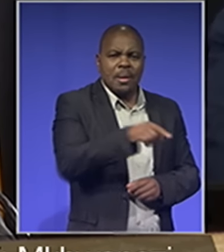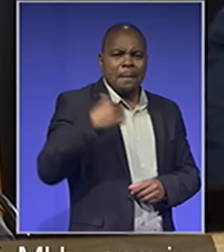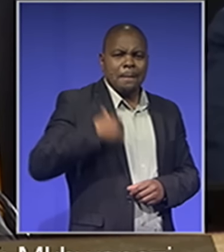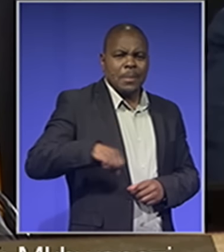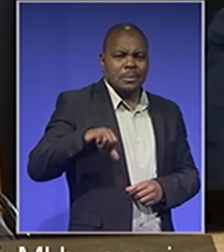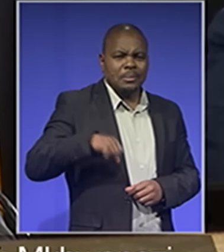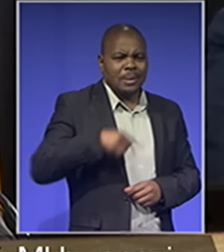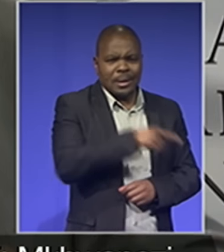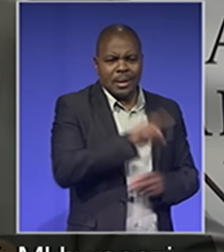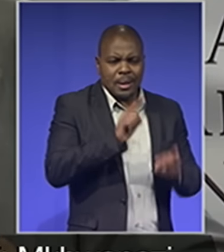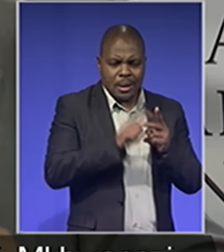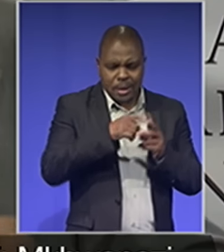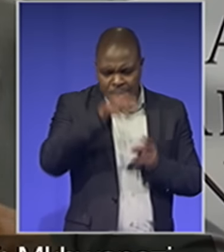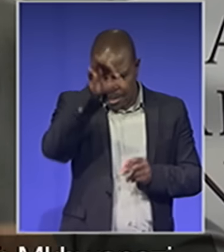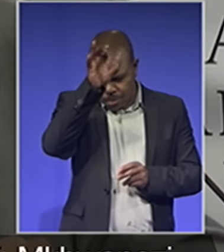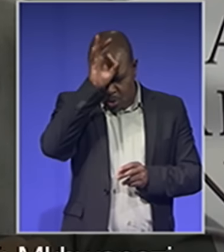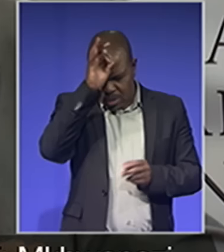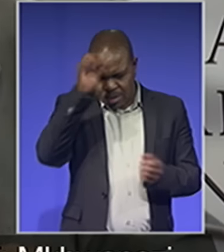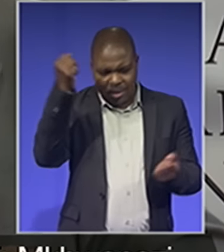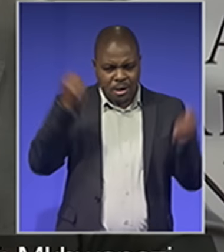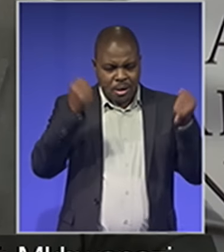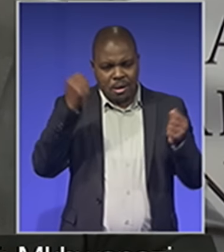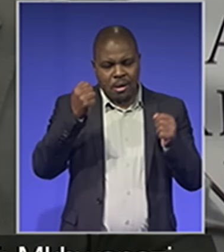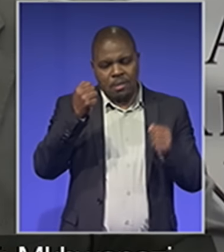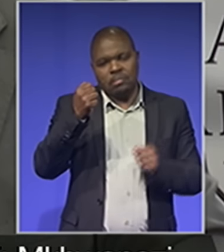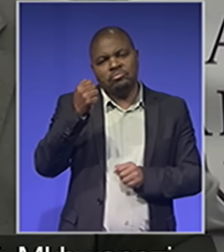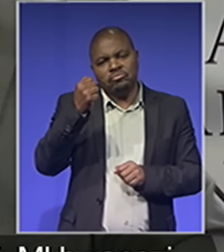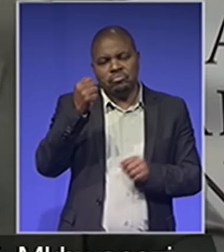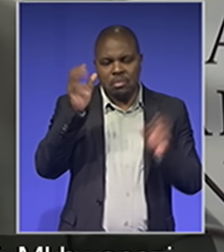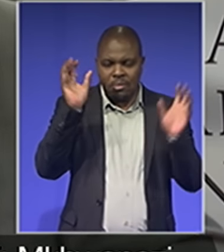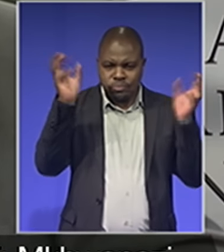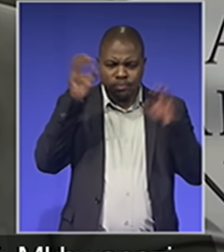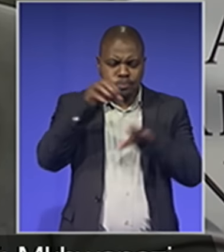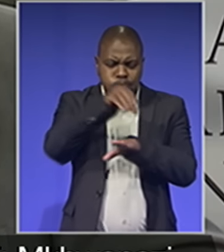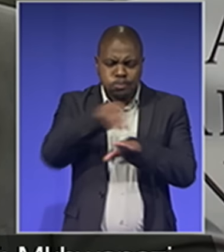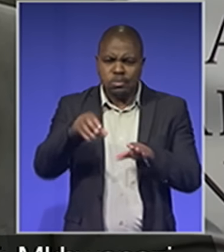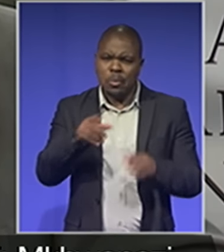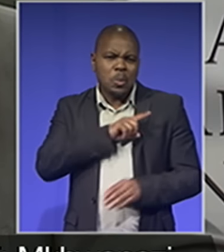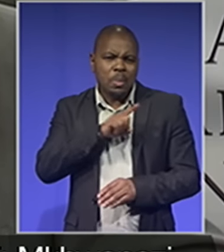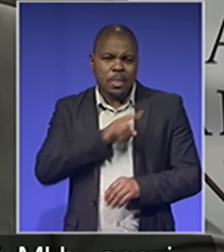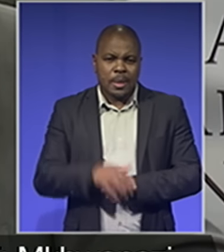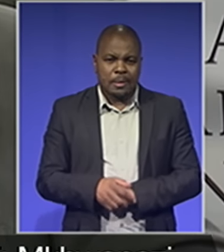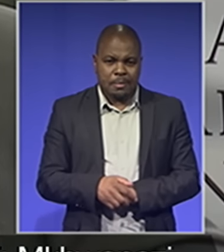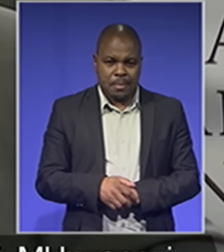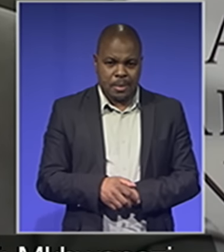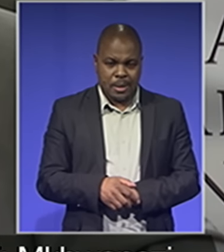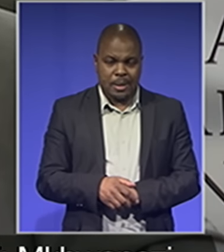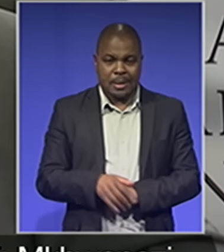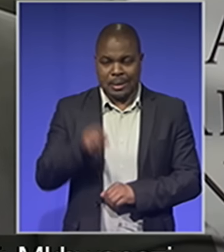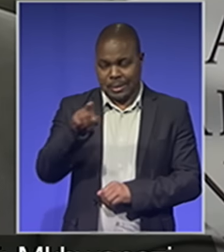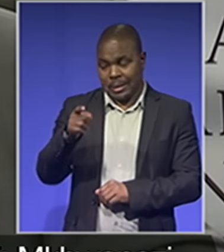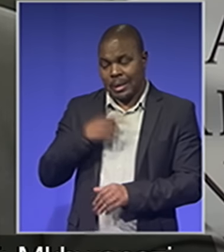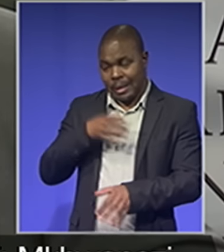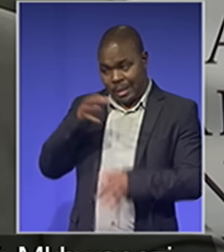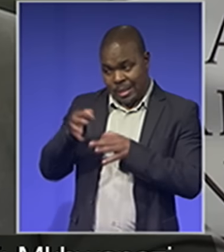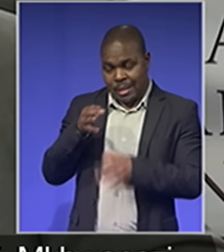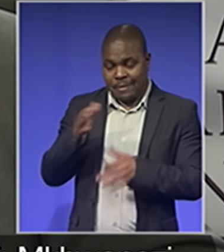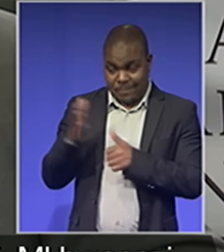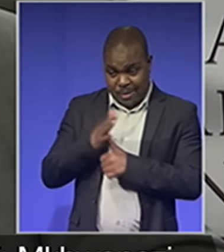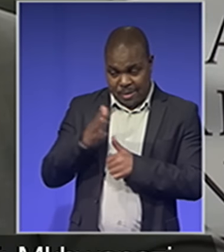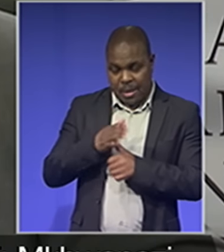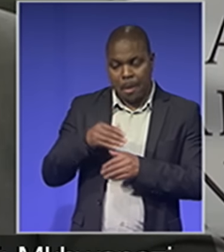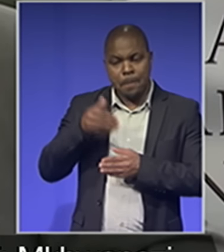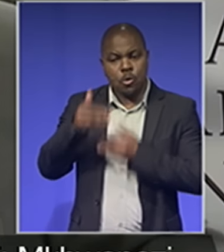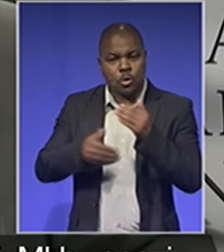tsa sepodisi. In this process, it was an initiation process. I think I must mention it that We